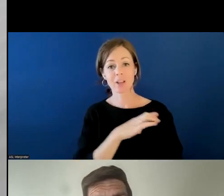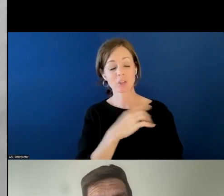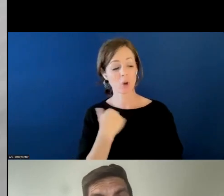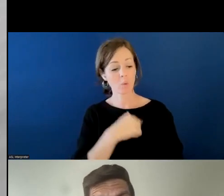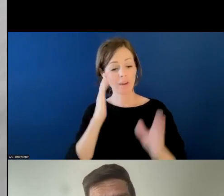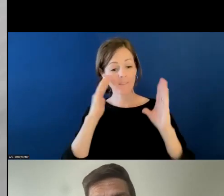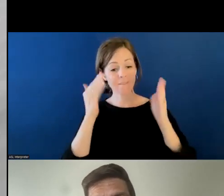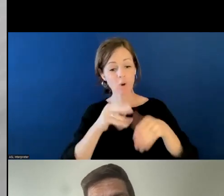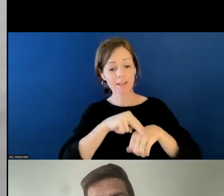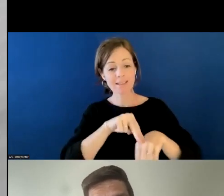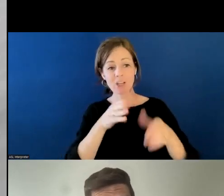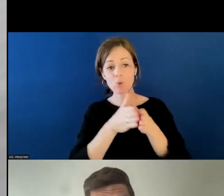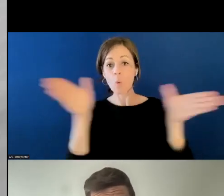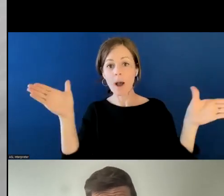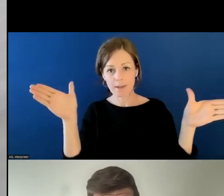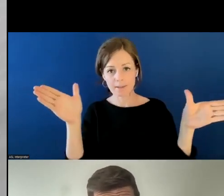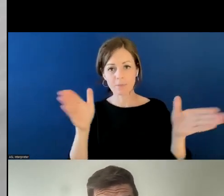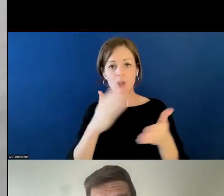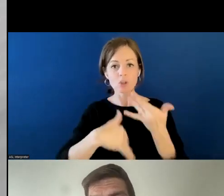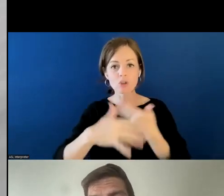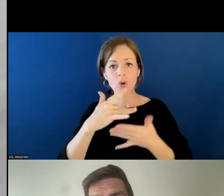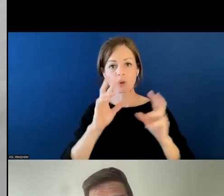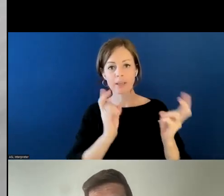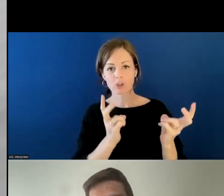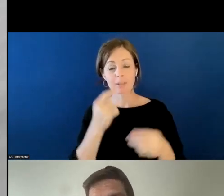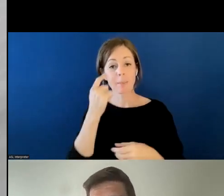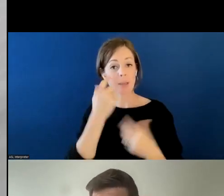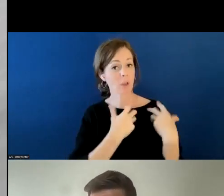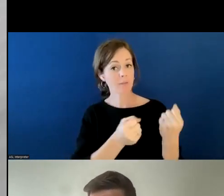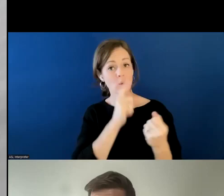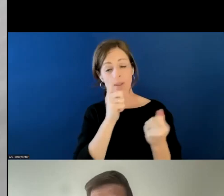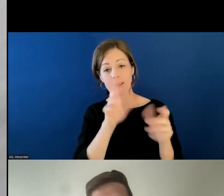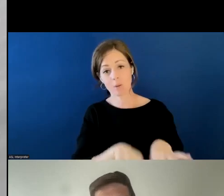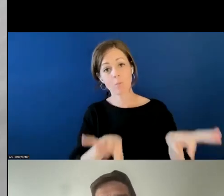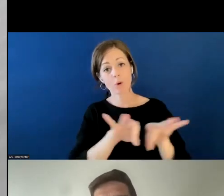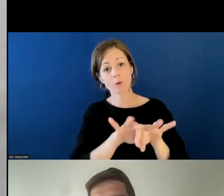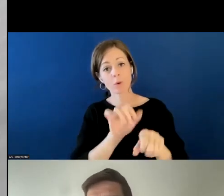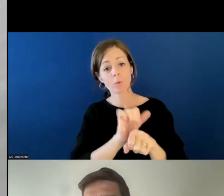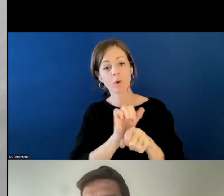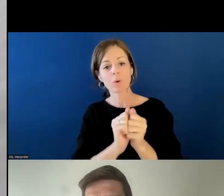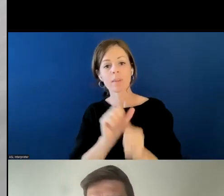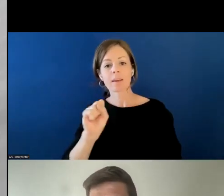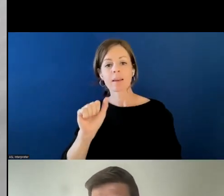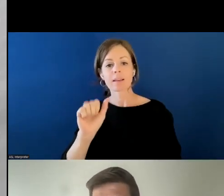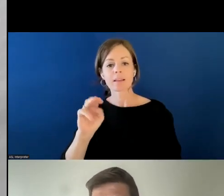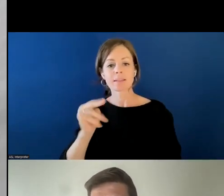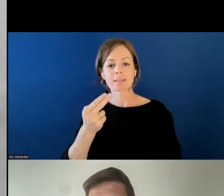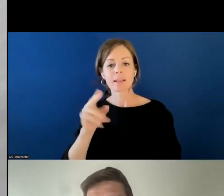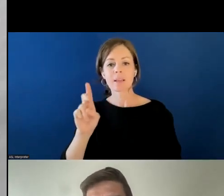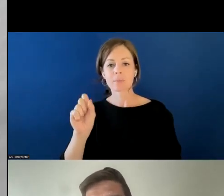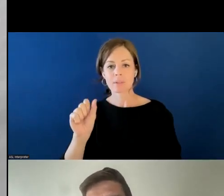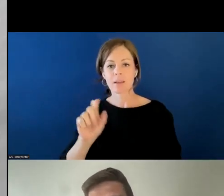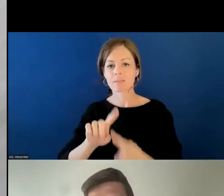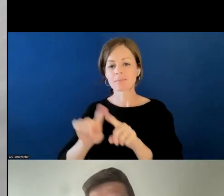nationwide on a lot of social issues and work, and mental health is an important pillar of work. We work with SAMHSA and CDC and many others on a broad range of topics.